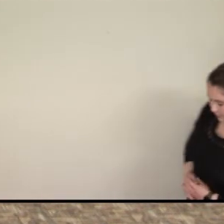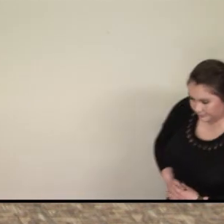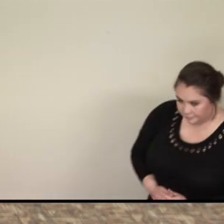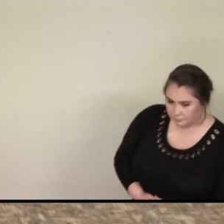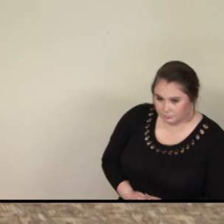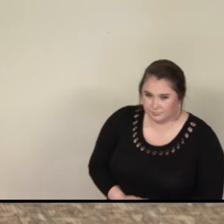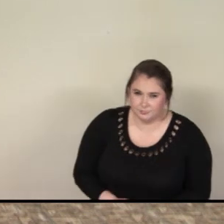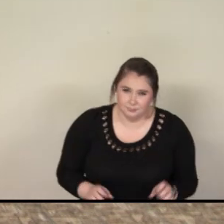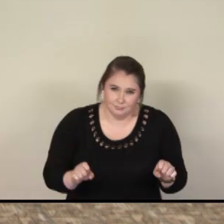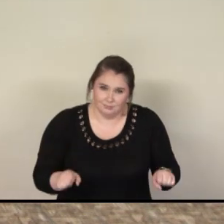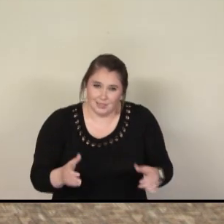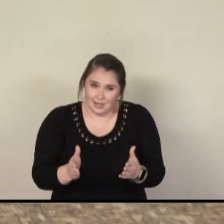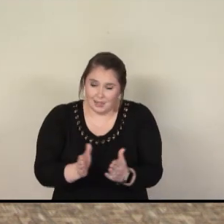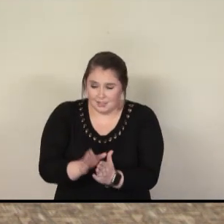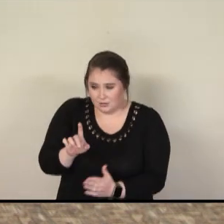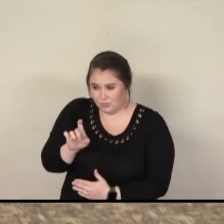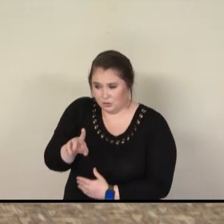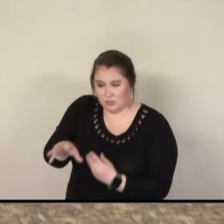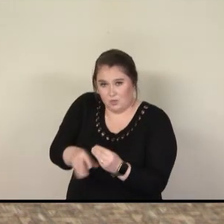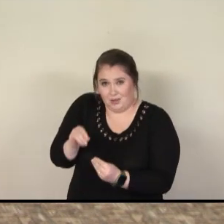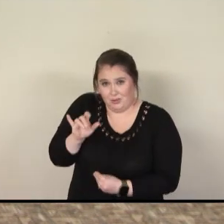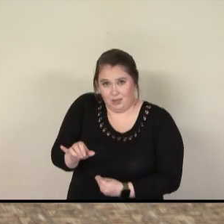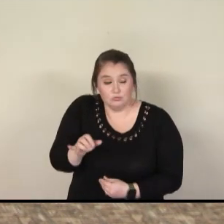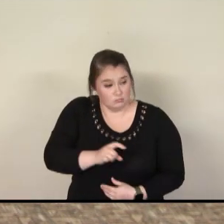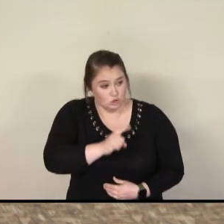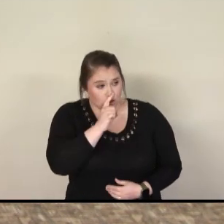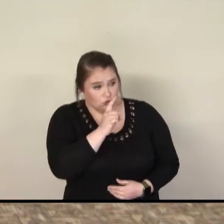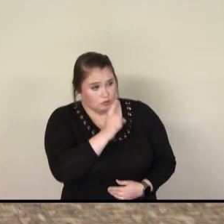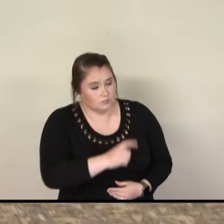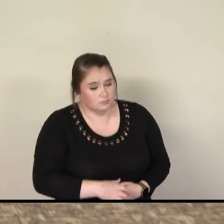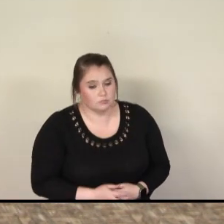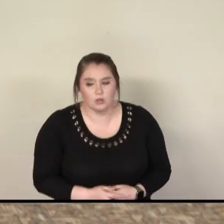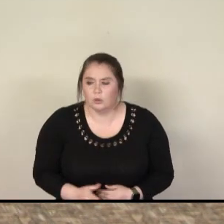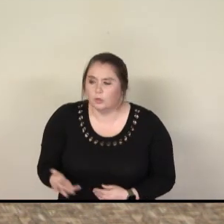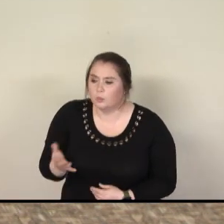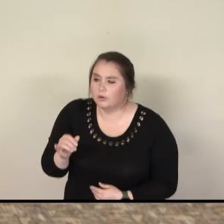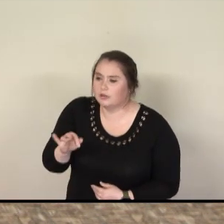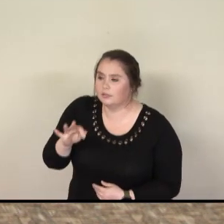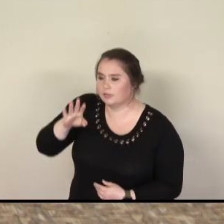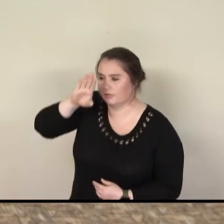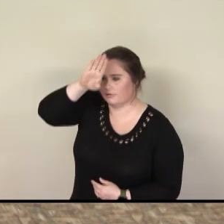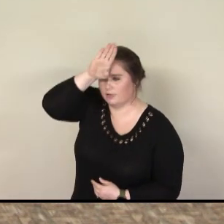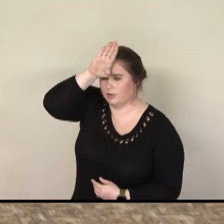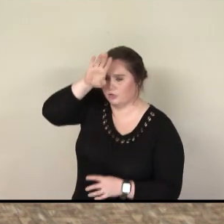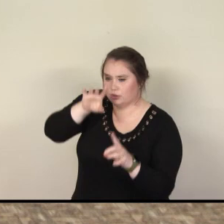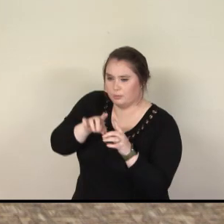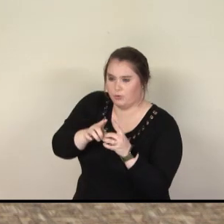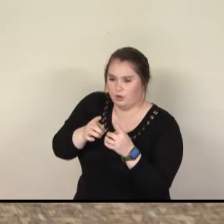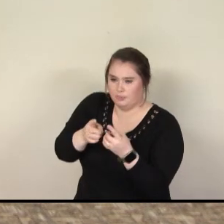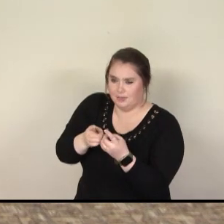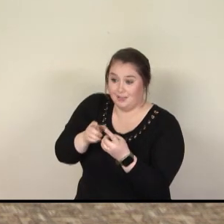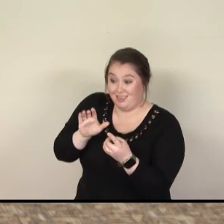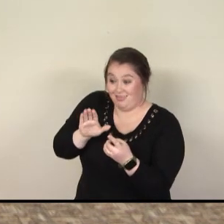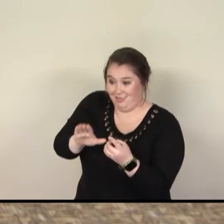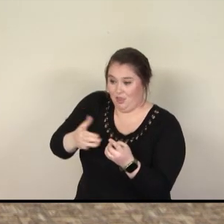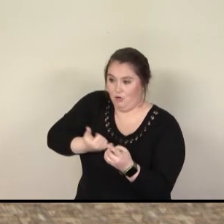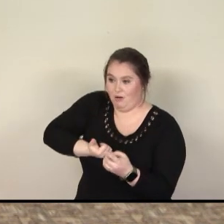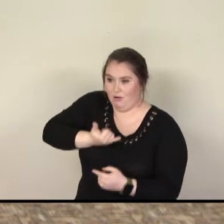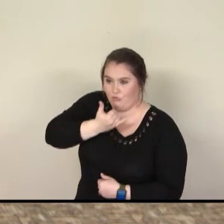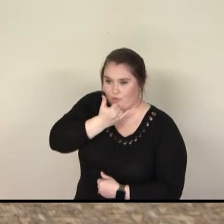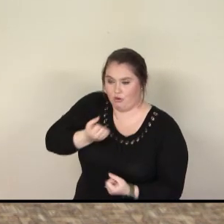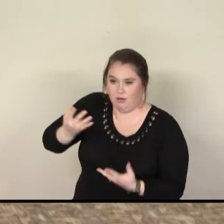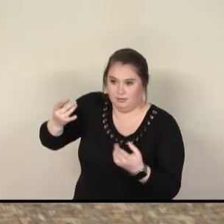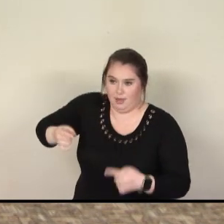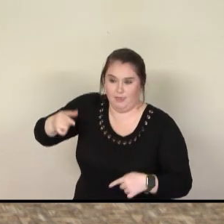So the fire department's error that led to this delay?